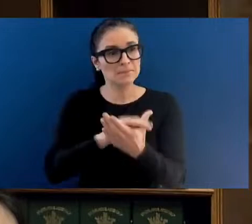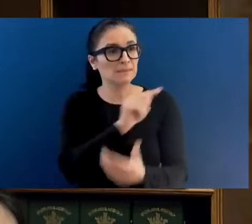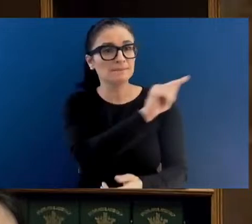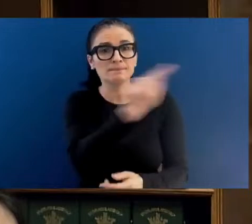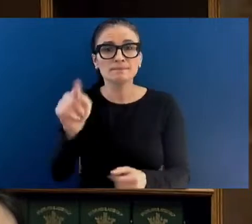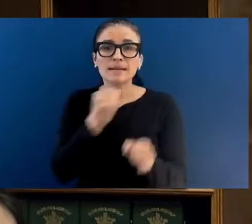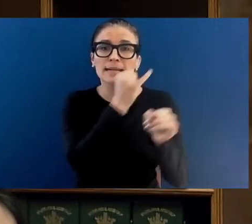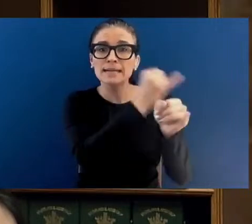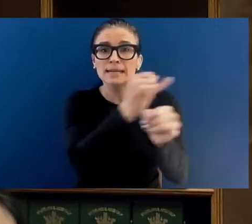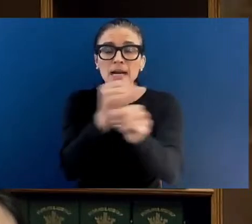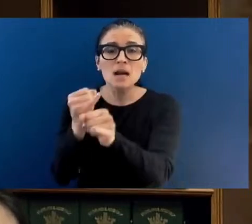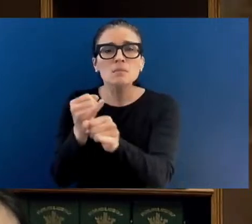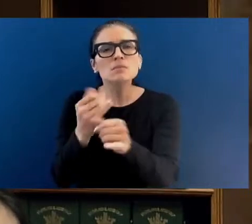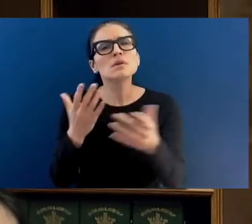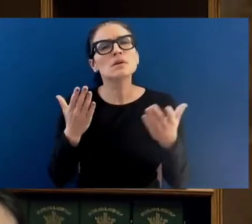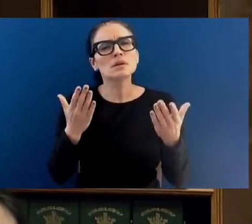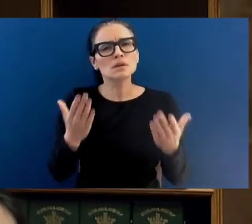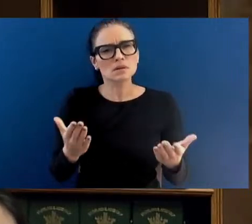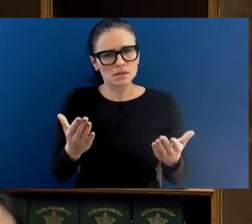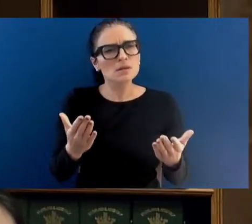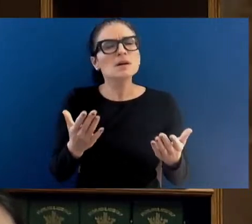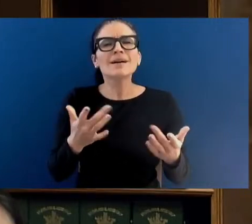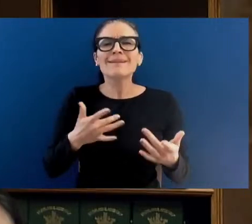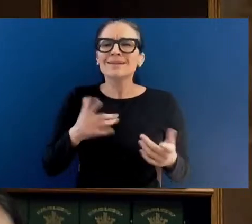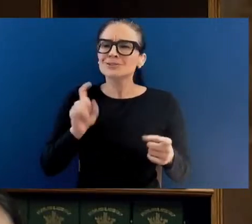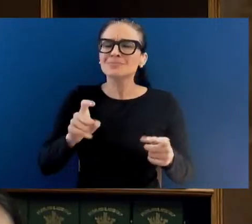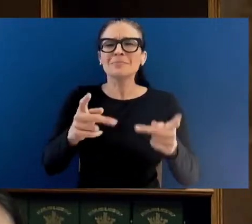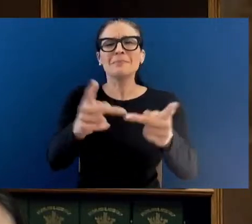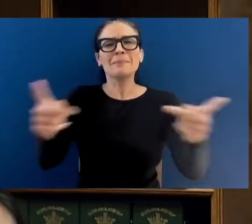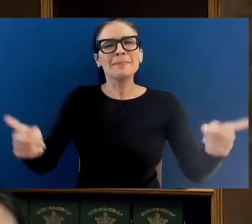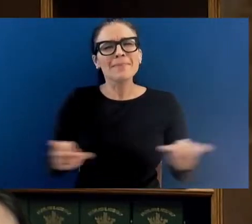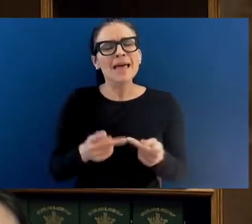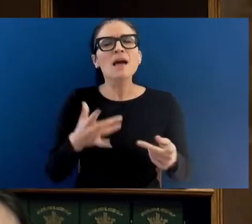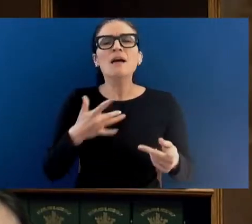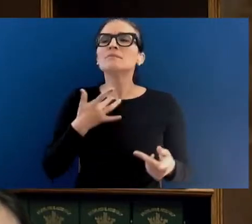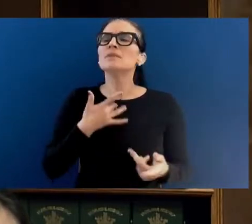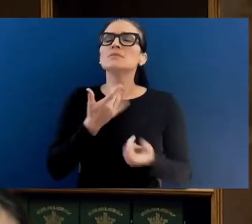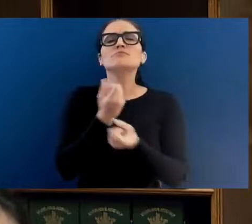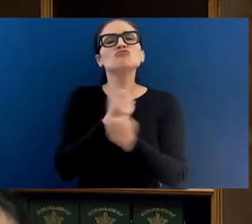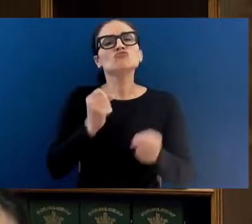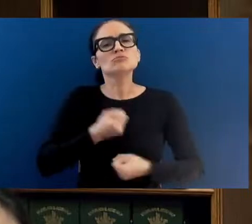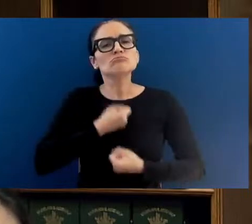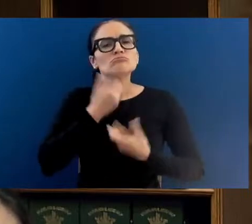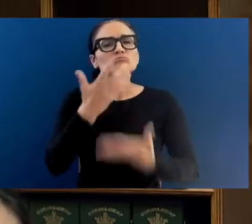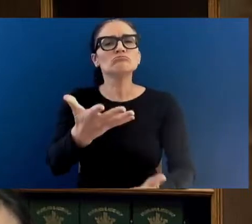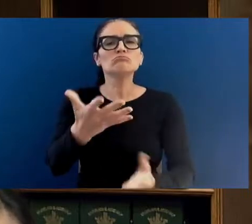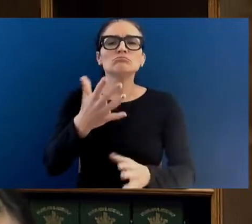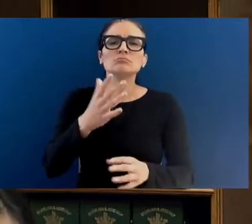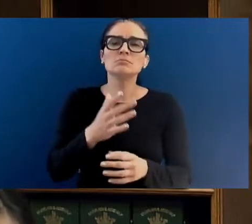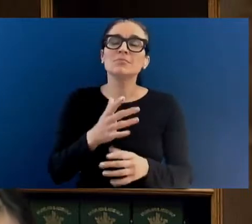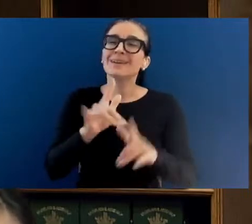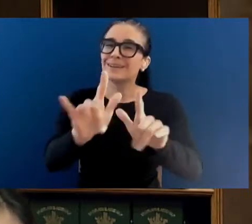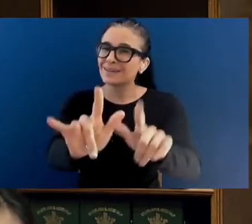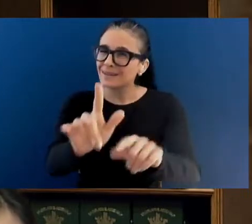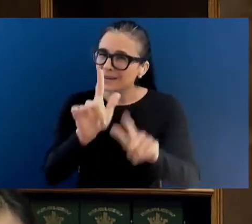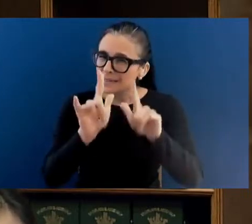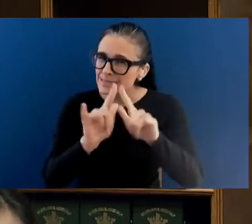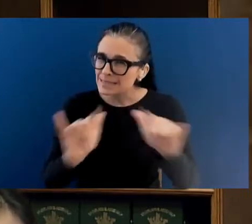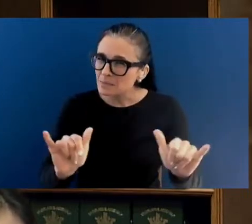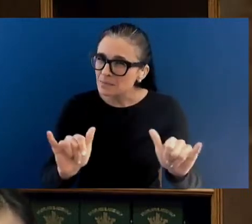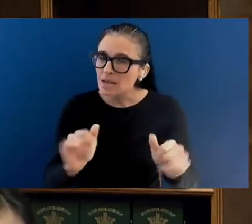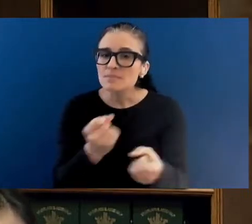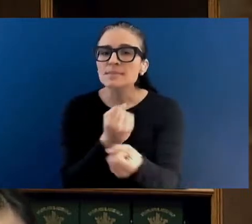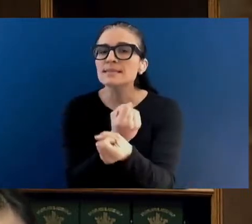while also remaining places for safety for students, faculty, and staff, especially Jewish students. We're